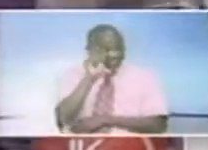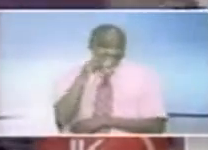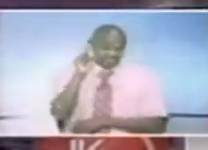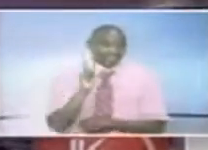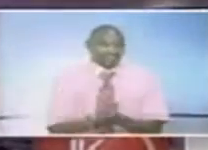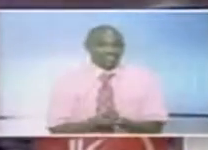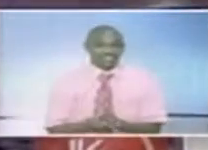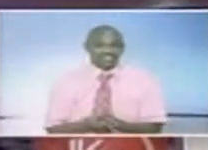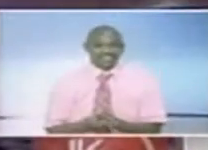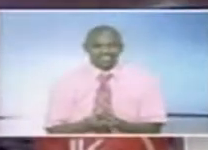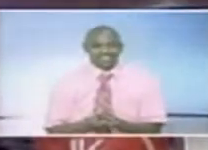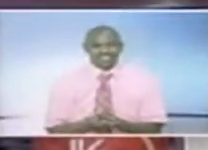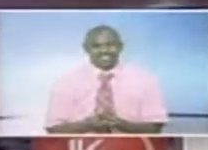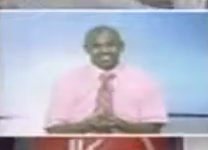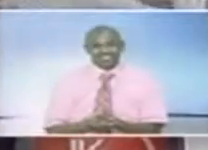it.